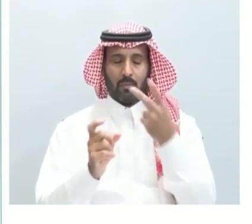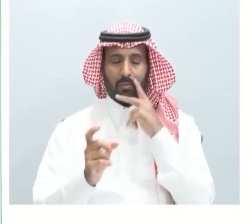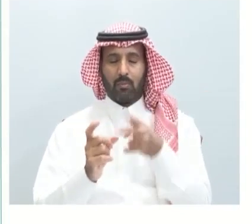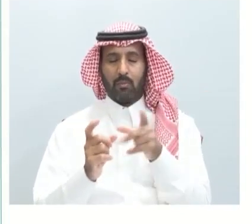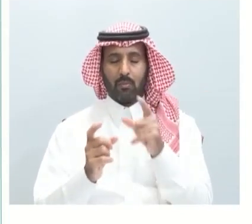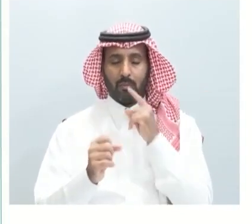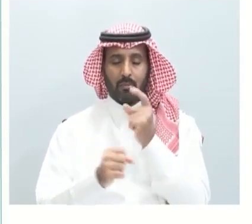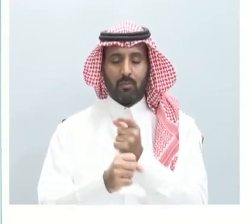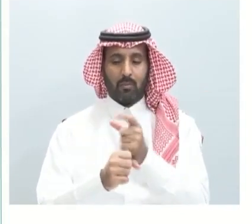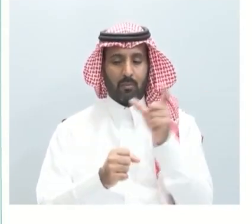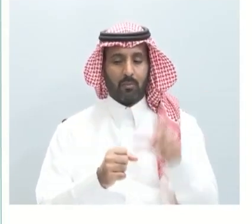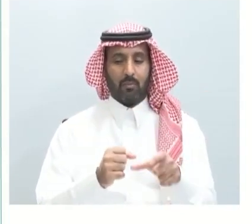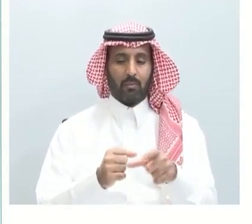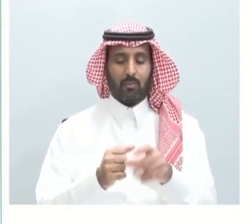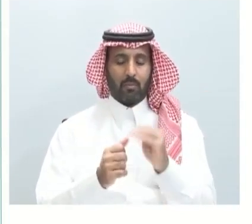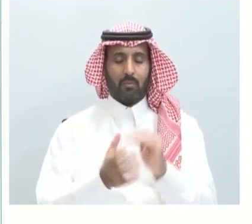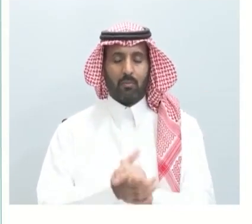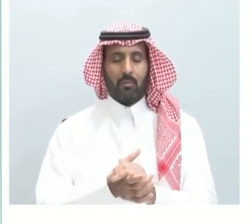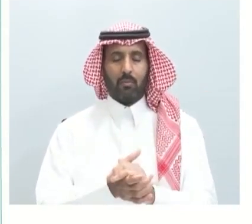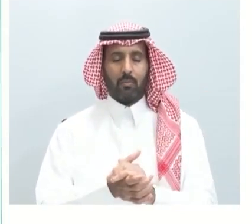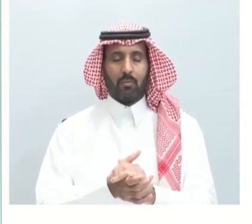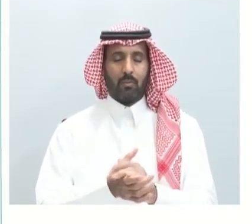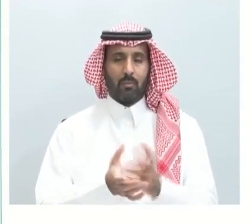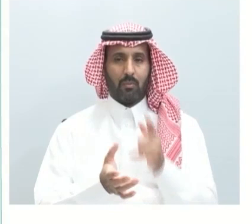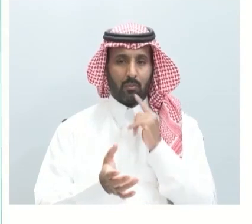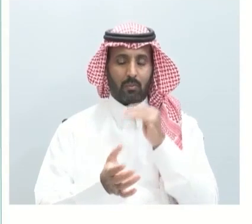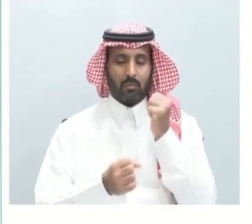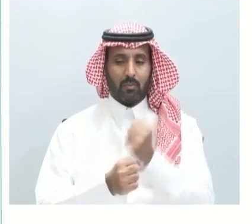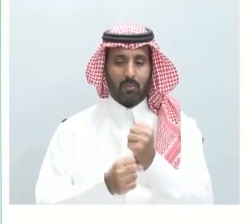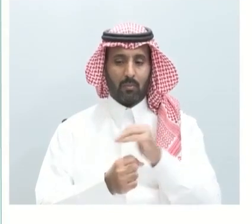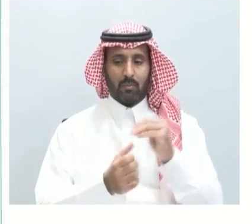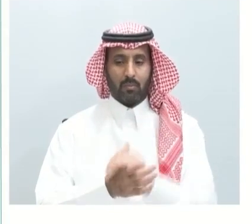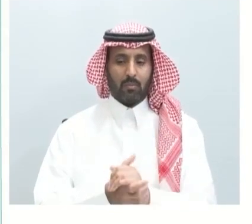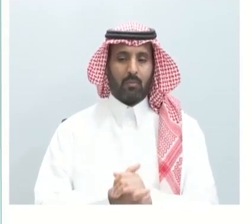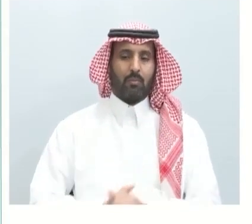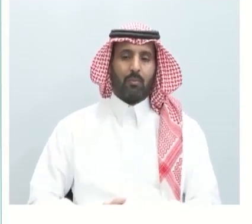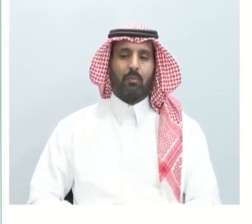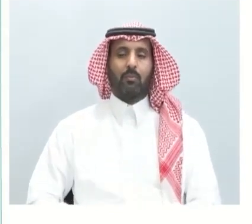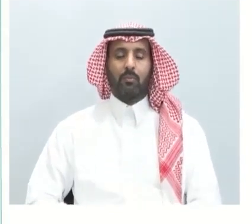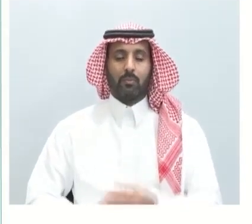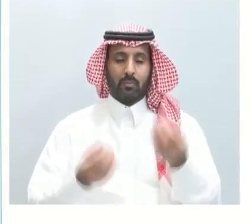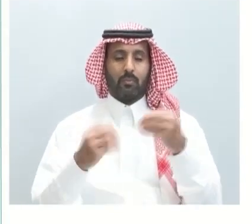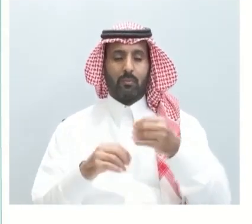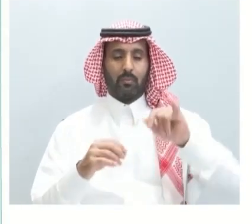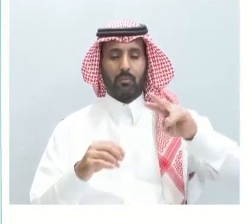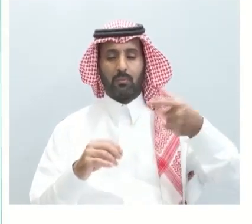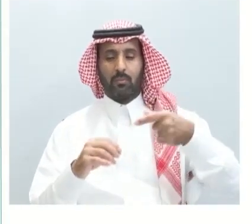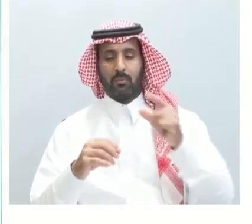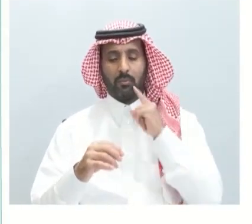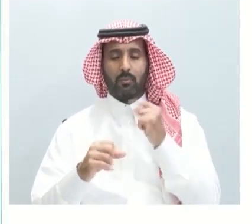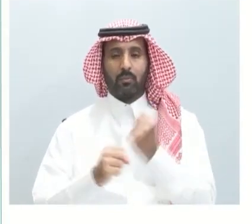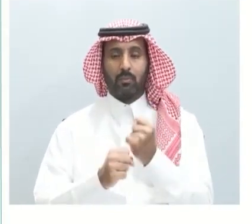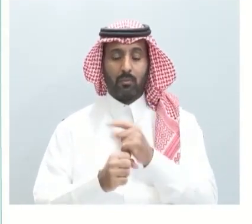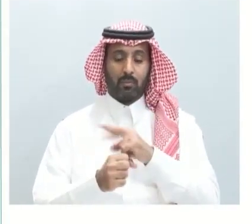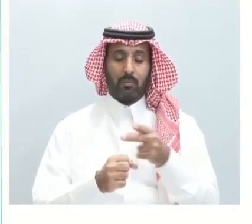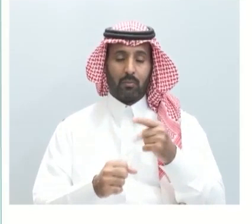the subject of a sentence. Can be the subject of a sentence. By adding, of course, ing, they act as a